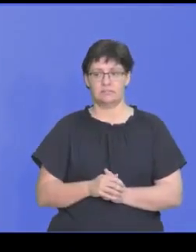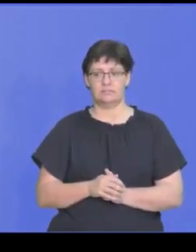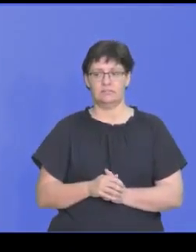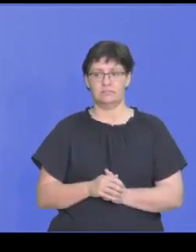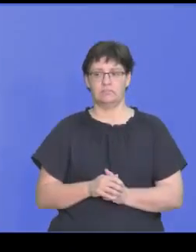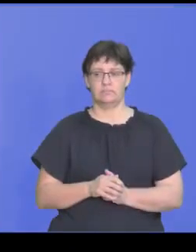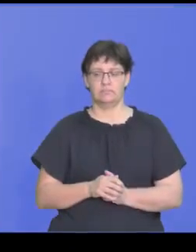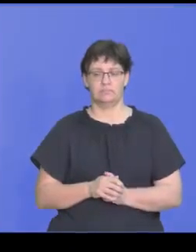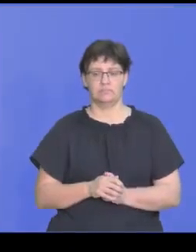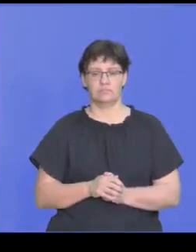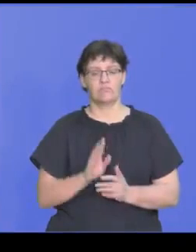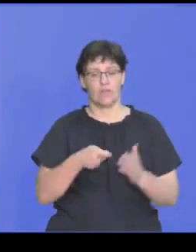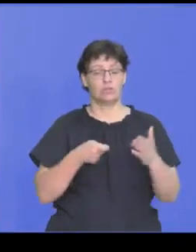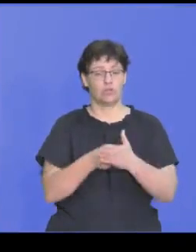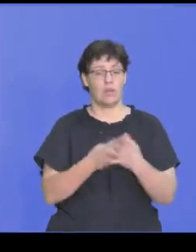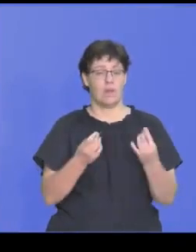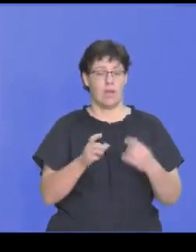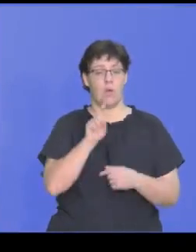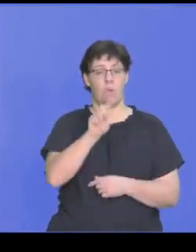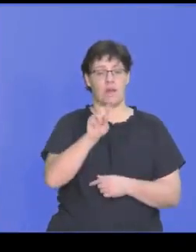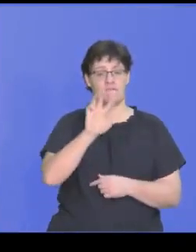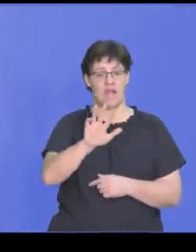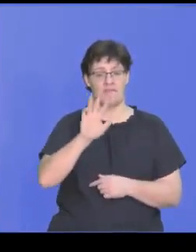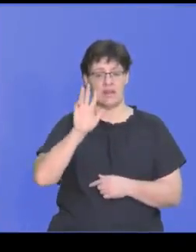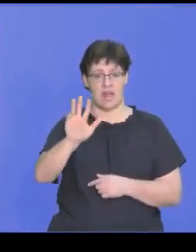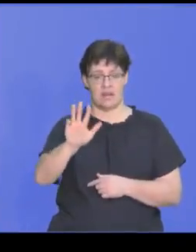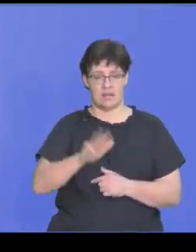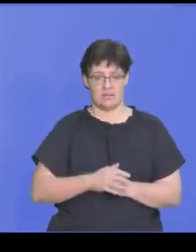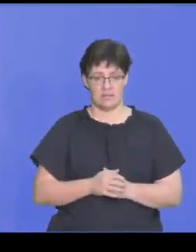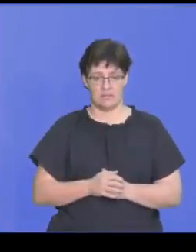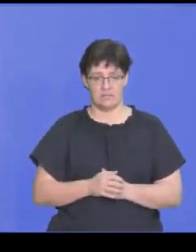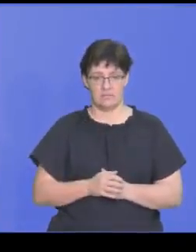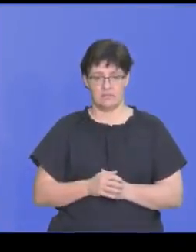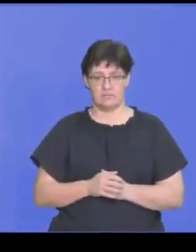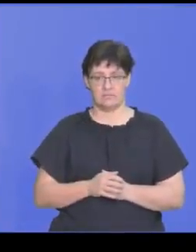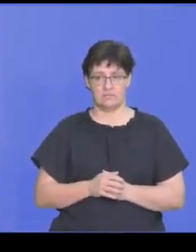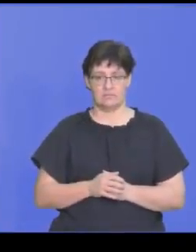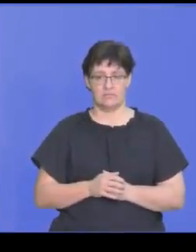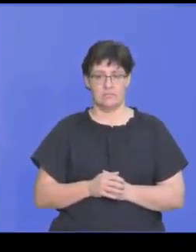write that. So it was shop number 159.